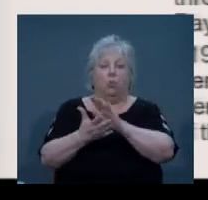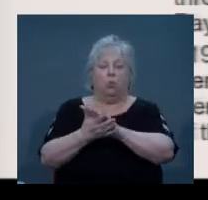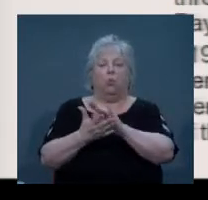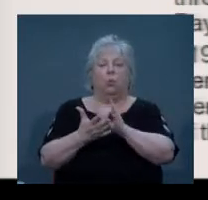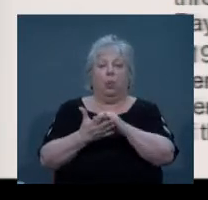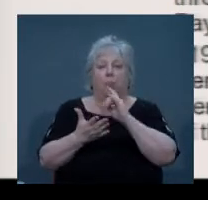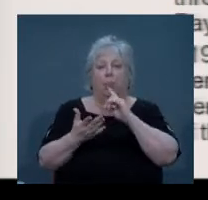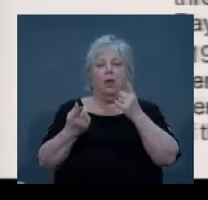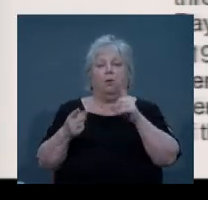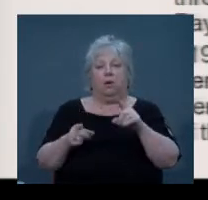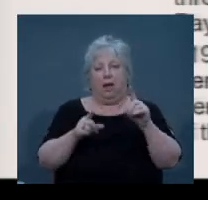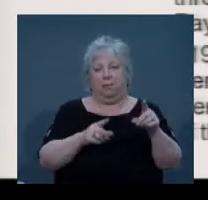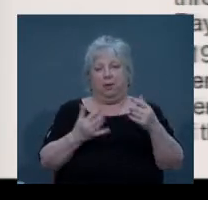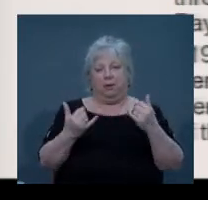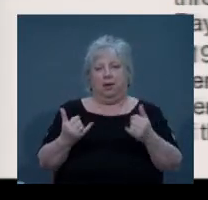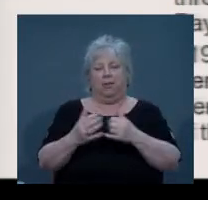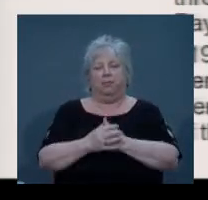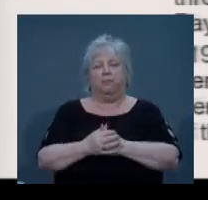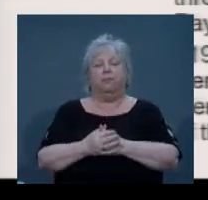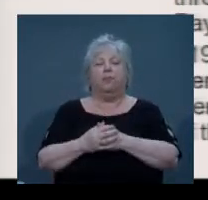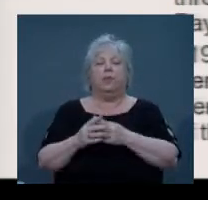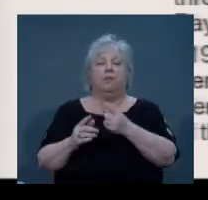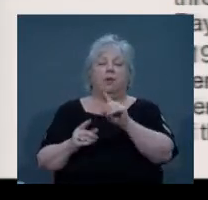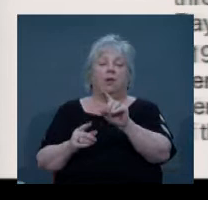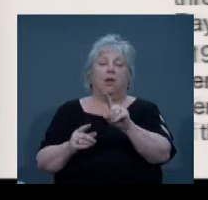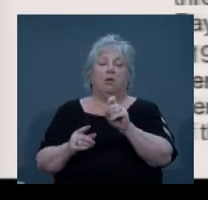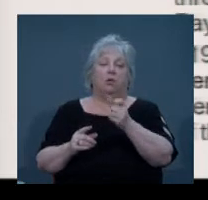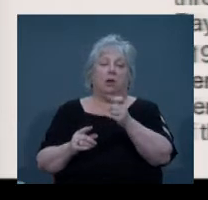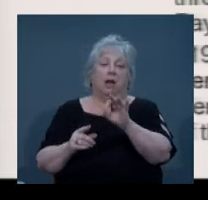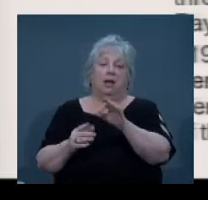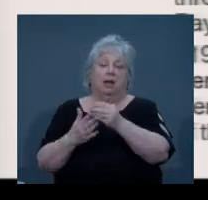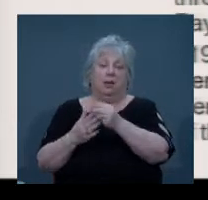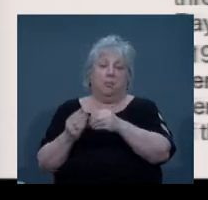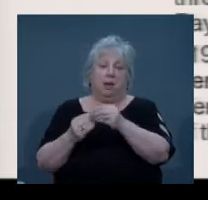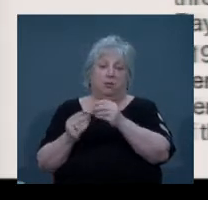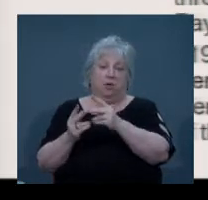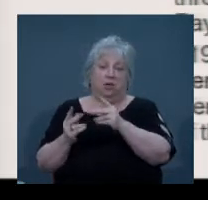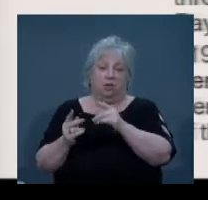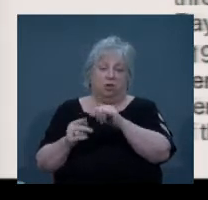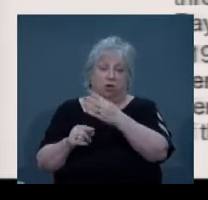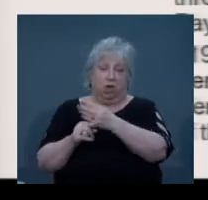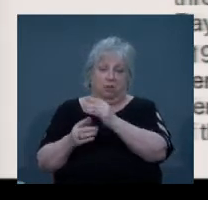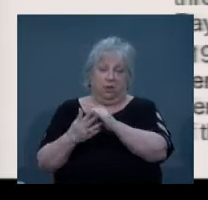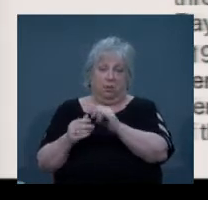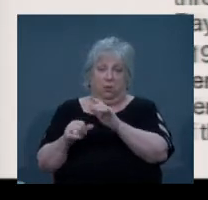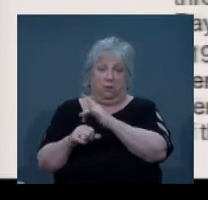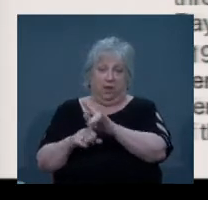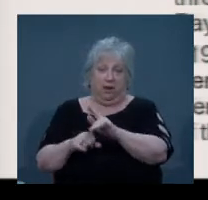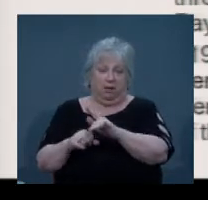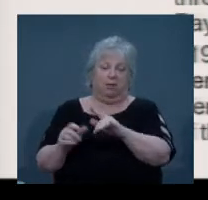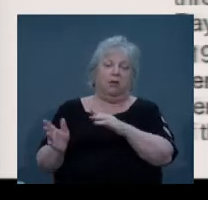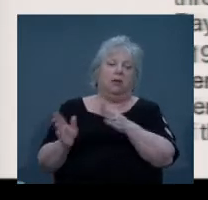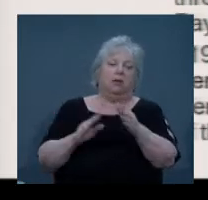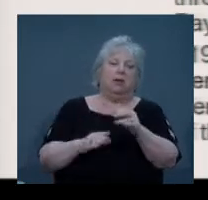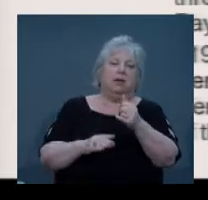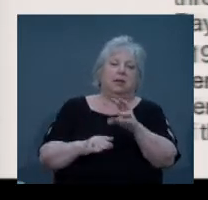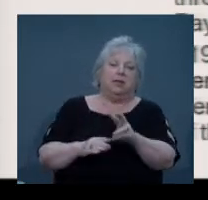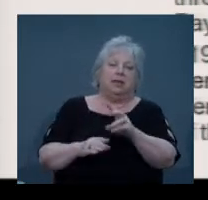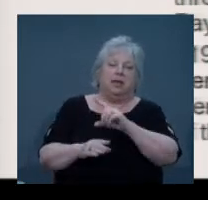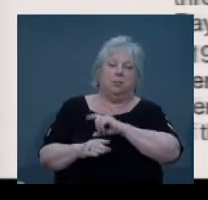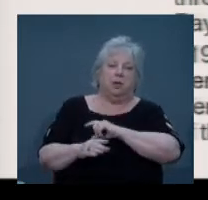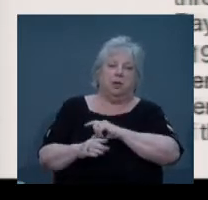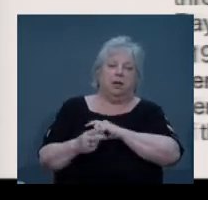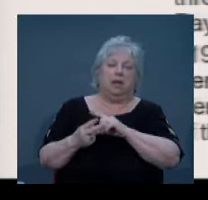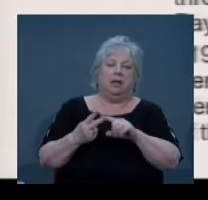session. Of the 119 budgeted positions that were vacant, there were 16 police officers